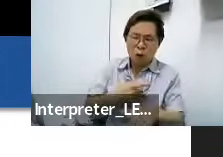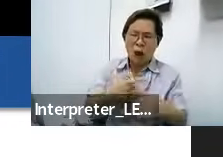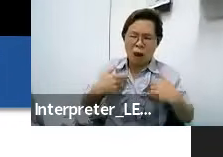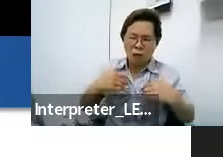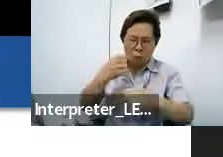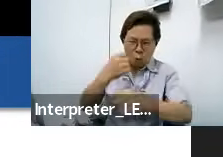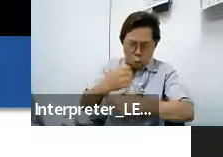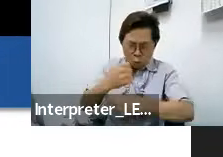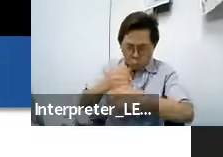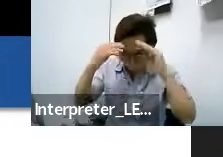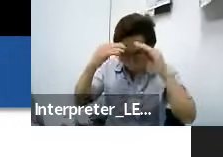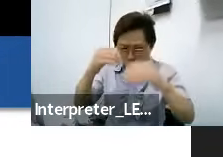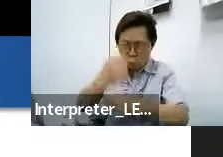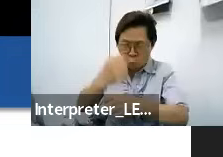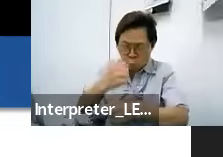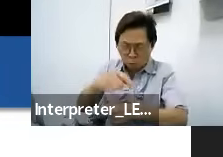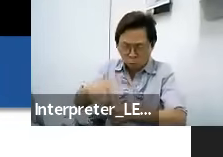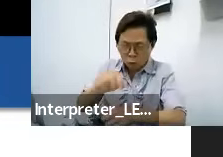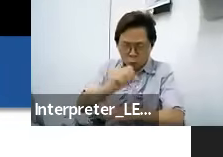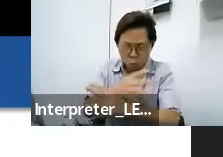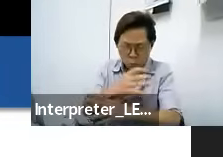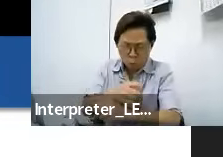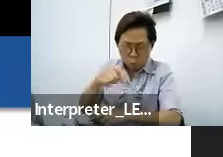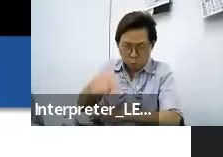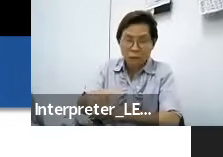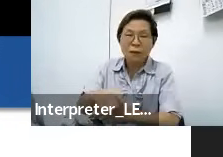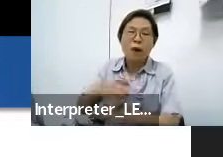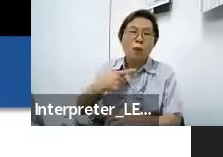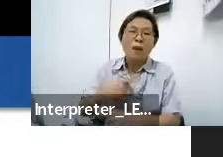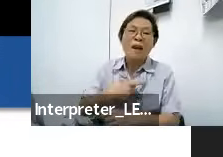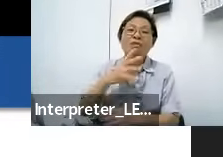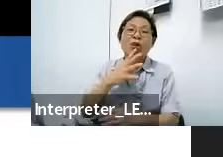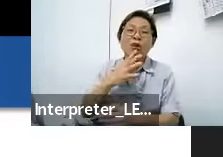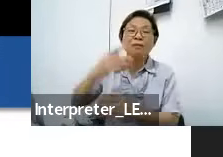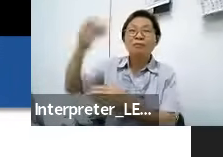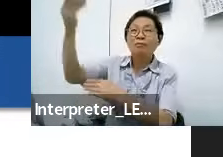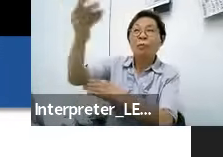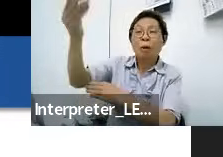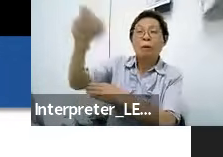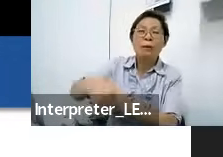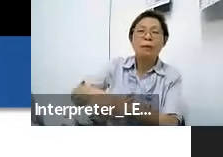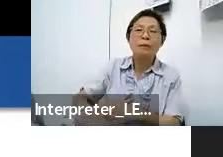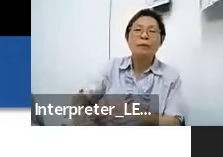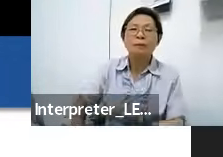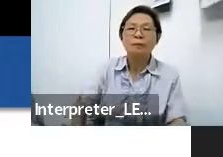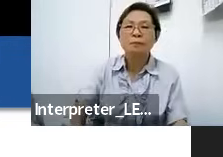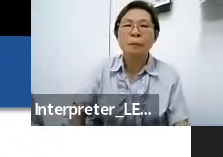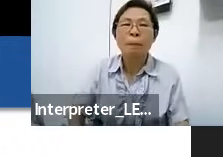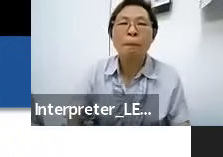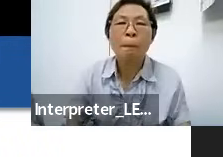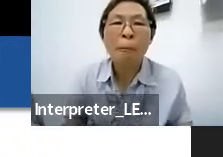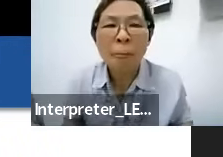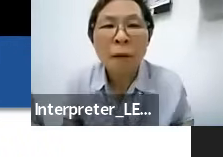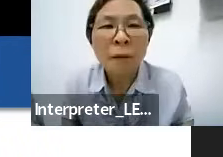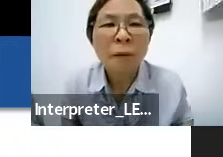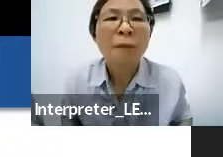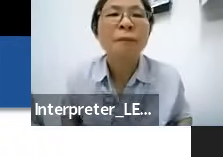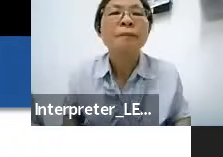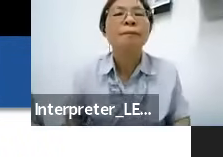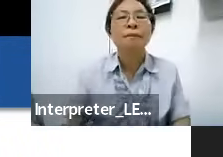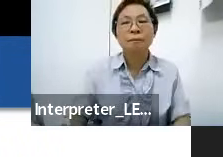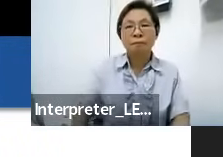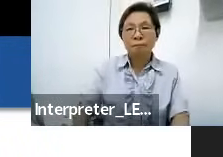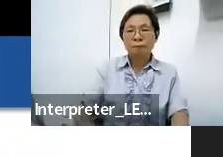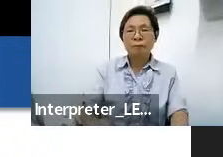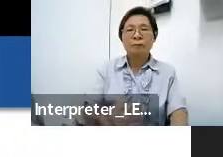on, and which I'll be talking about in this presentation. Next.